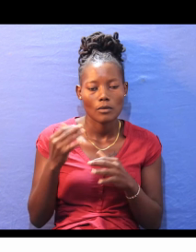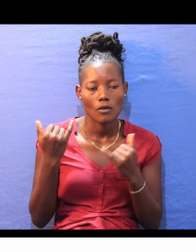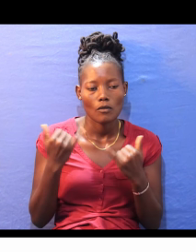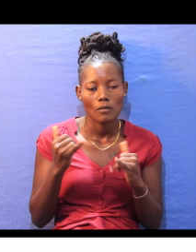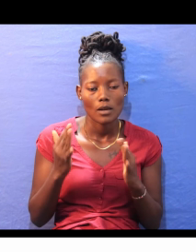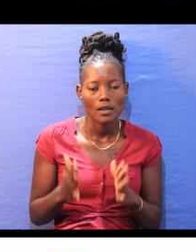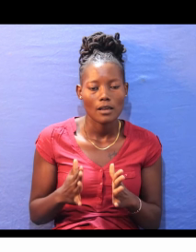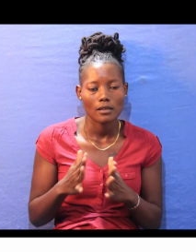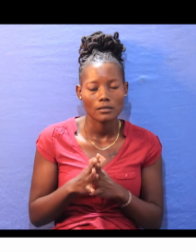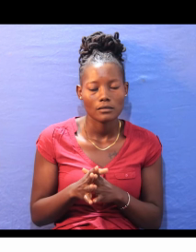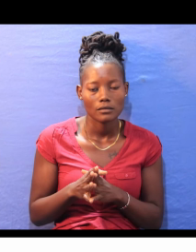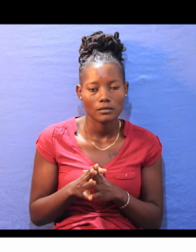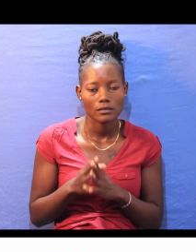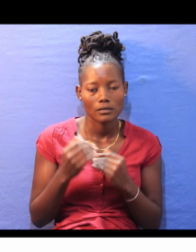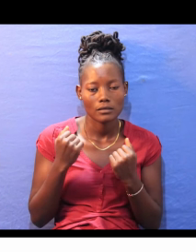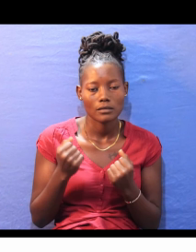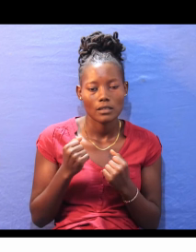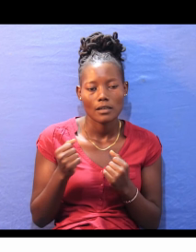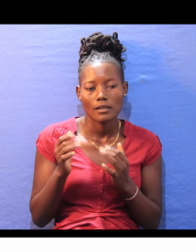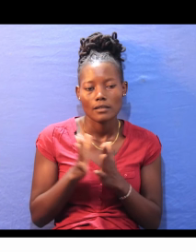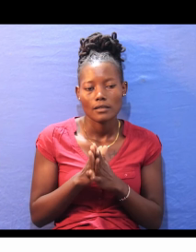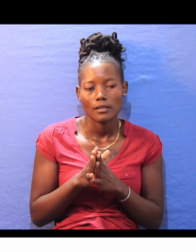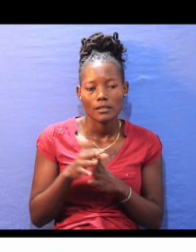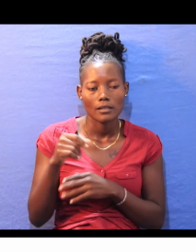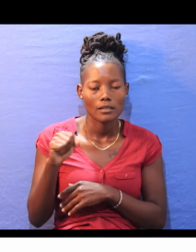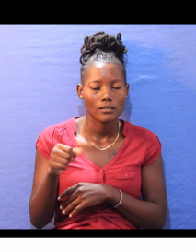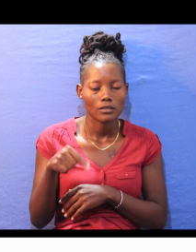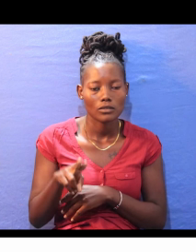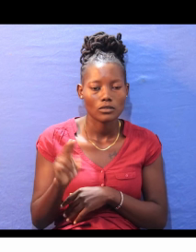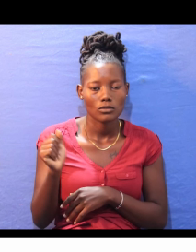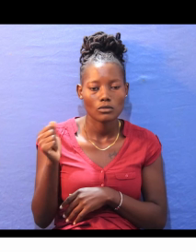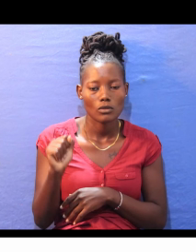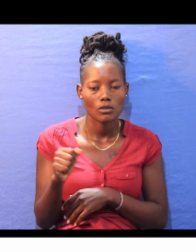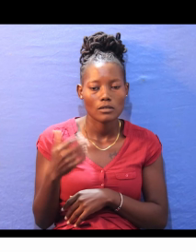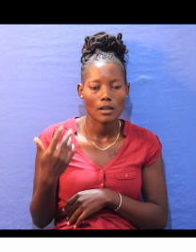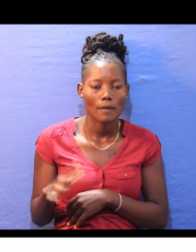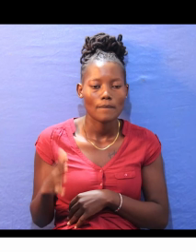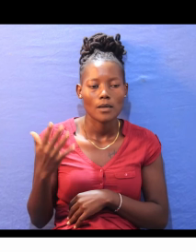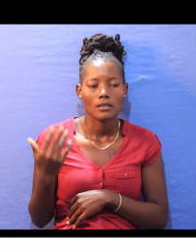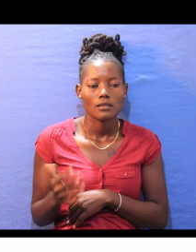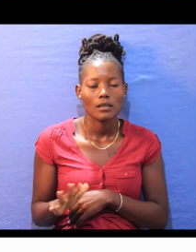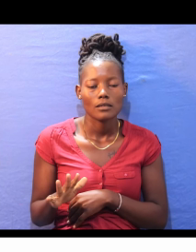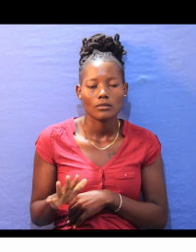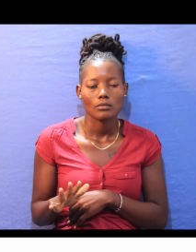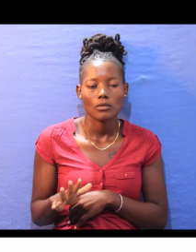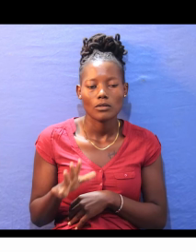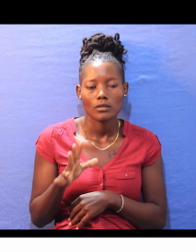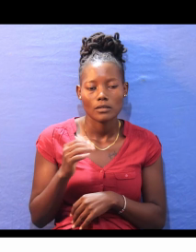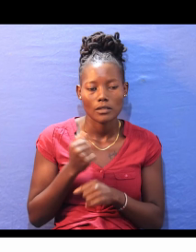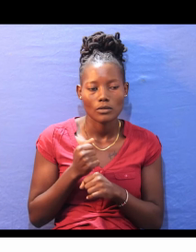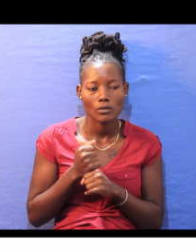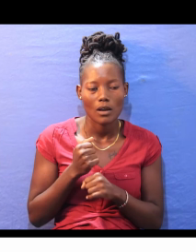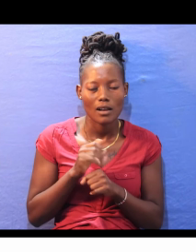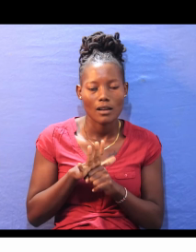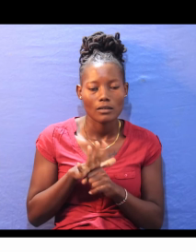sprinting and playing sports like basketball or rugby or soccer, they get a lot of work on the